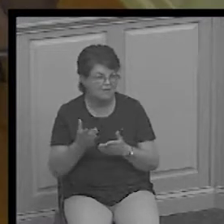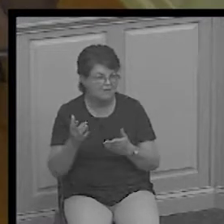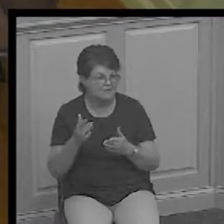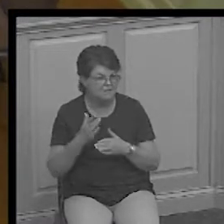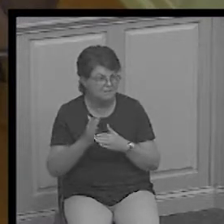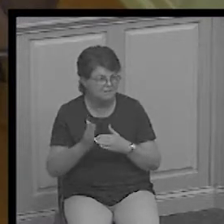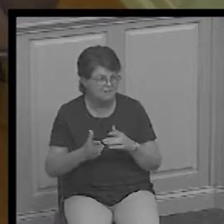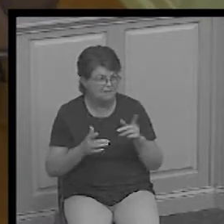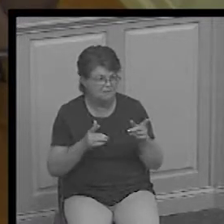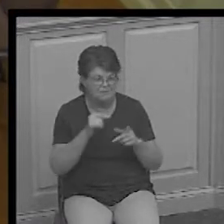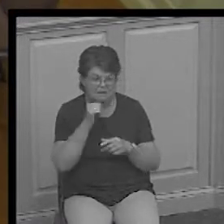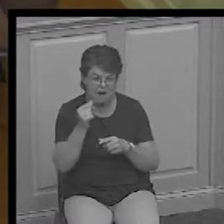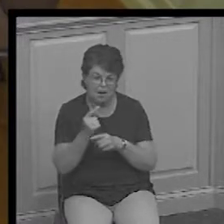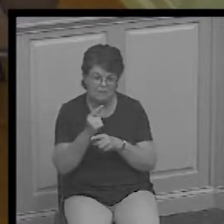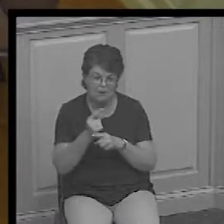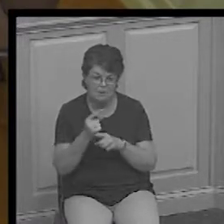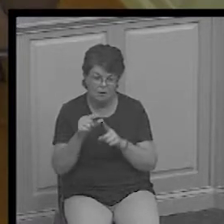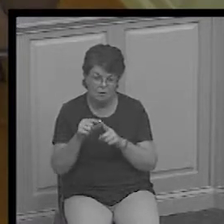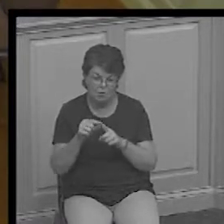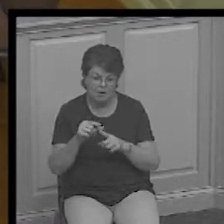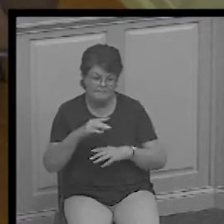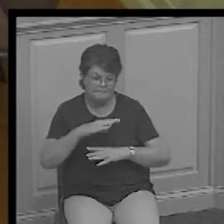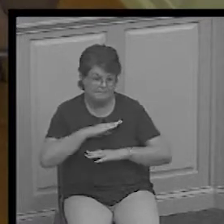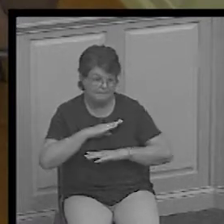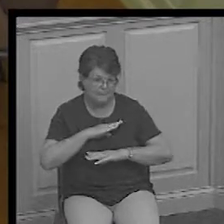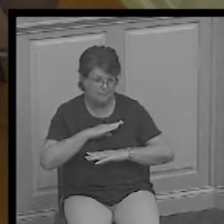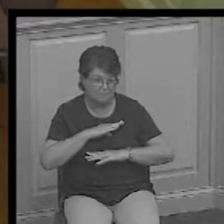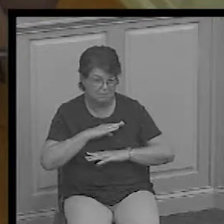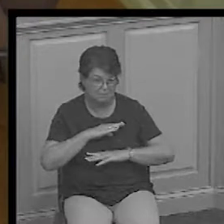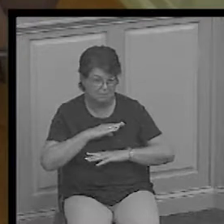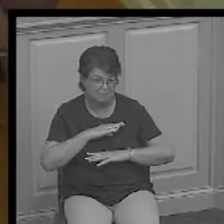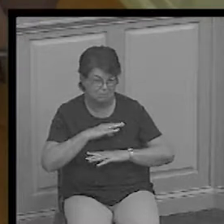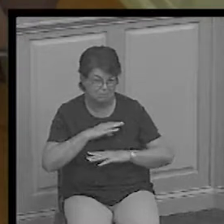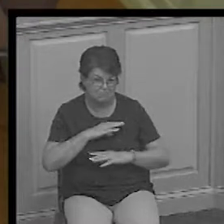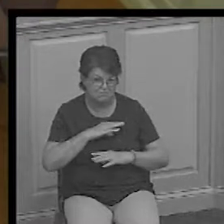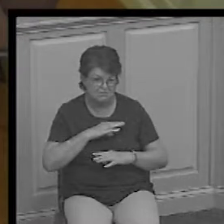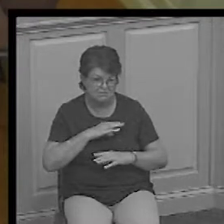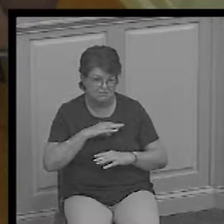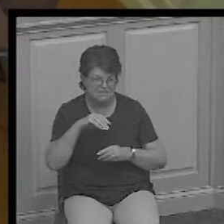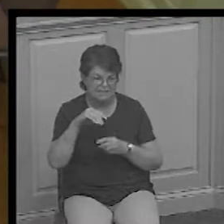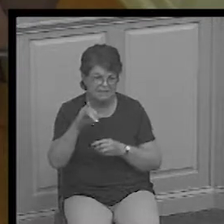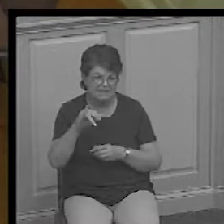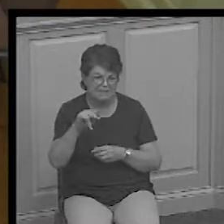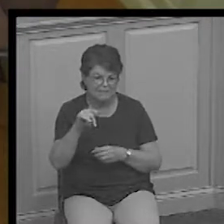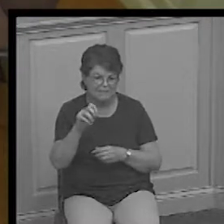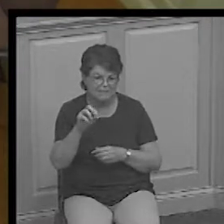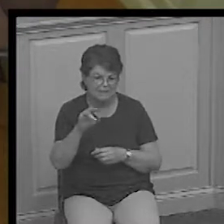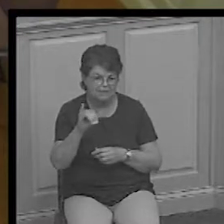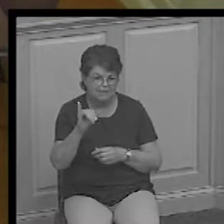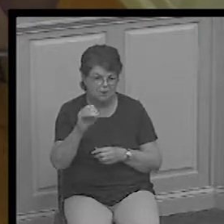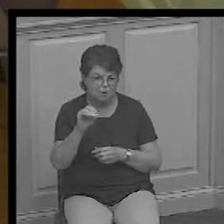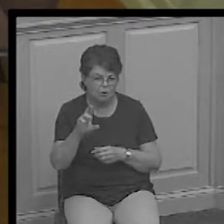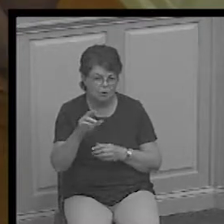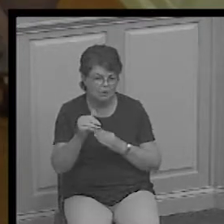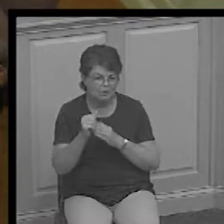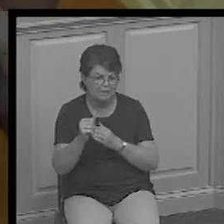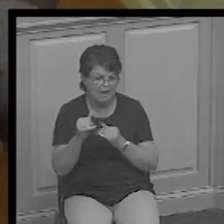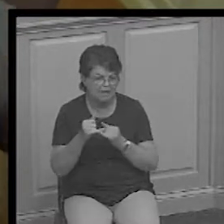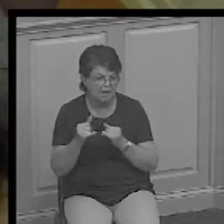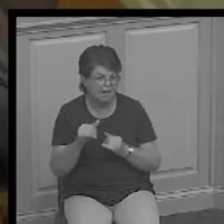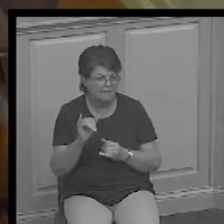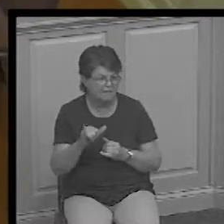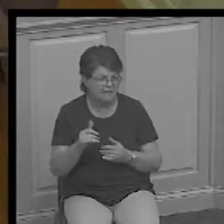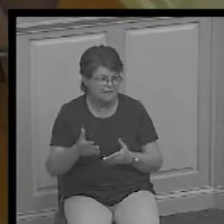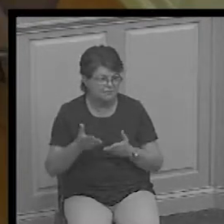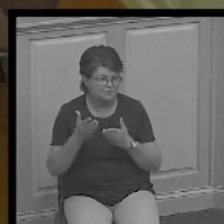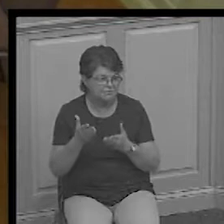the is not appropriate wording, though, meets Department of Interior guidelines? Yes. Okay. And so this suggestion